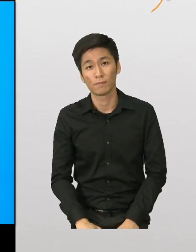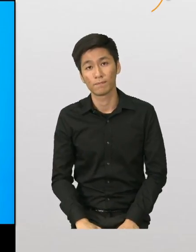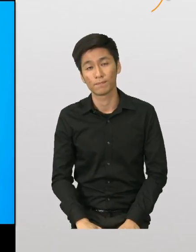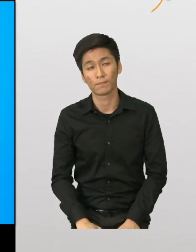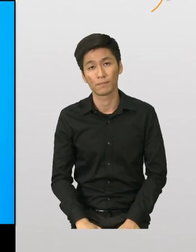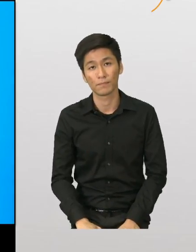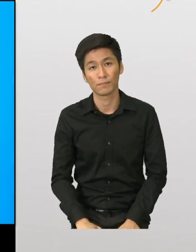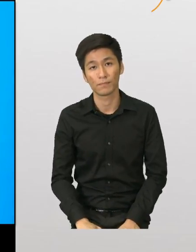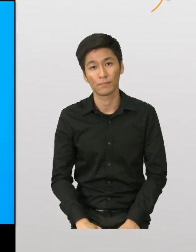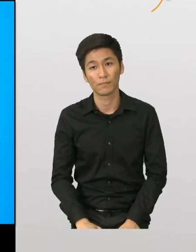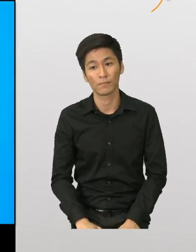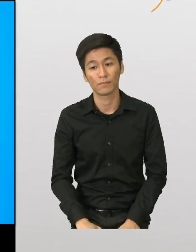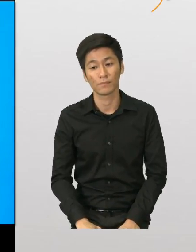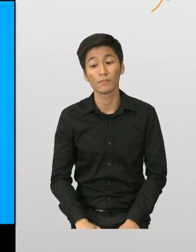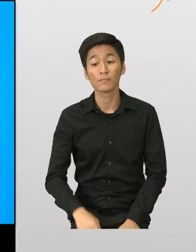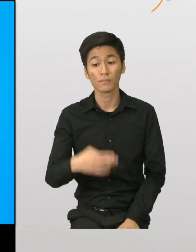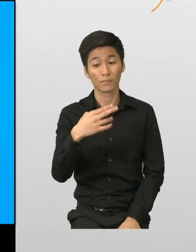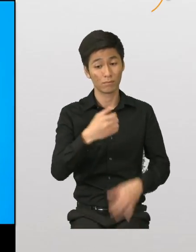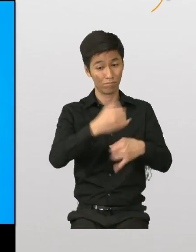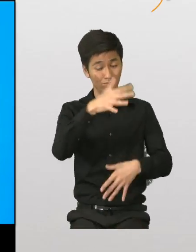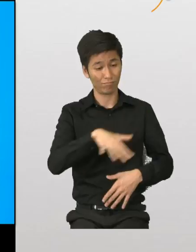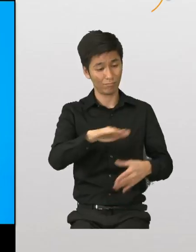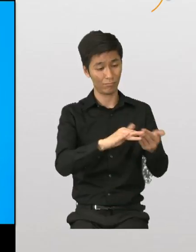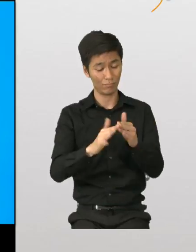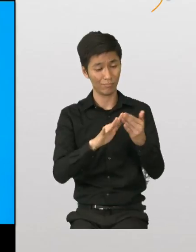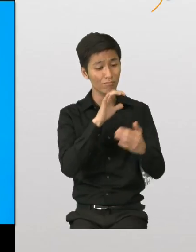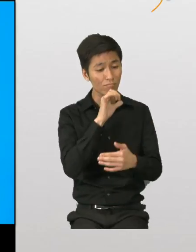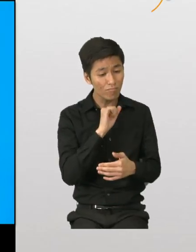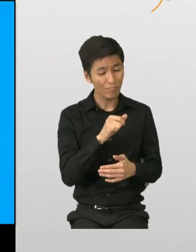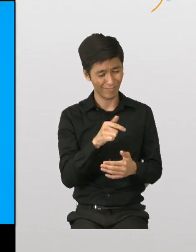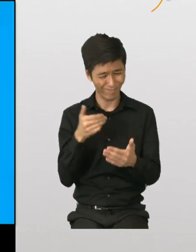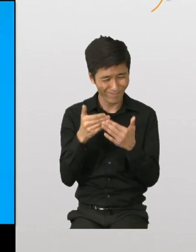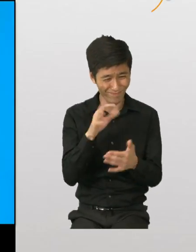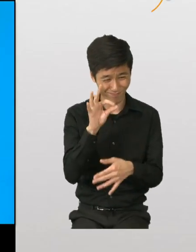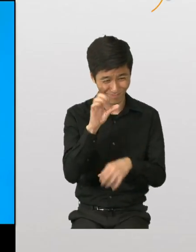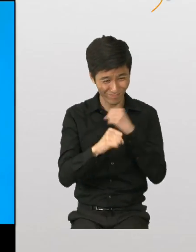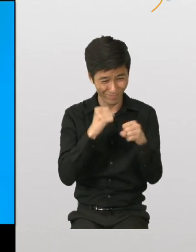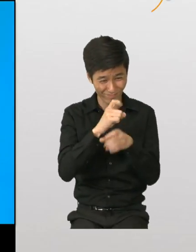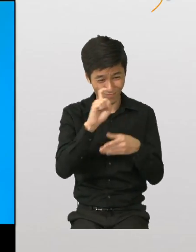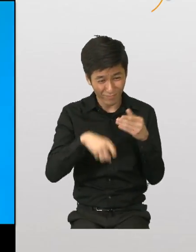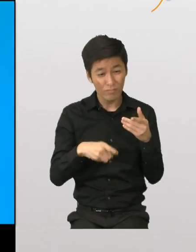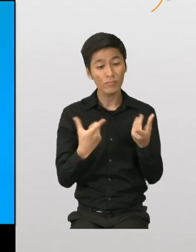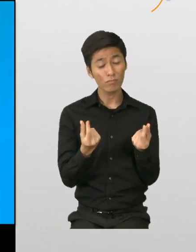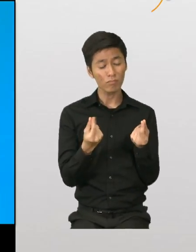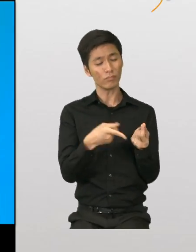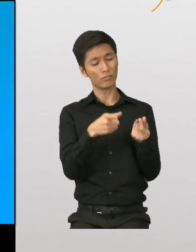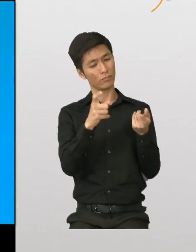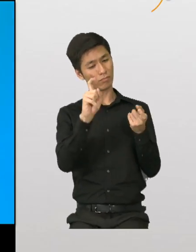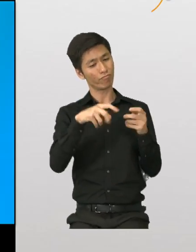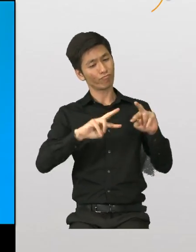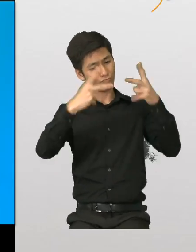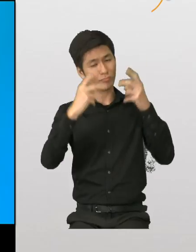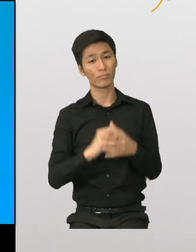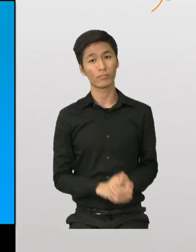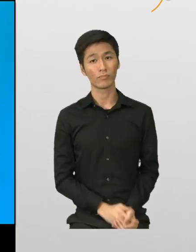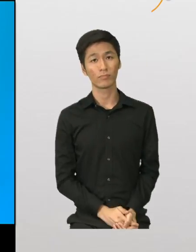When HDB towns grow older and the leases in the estates are nearing expiry, we have to redevelop the towns. We